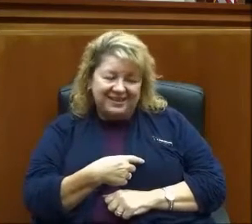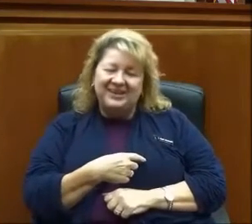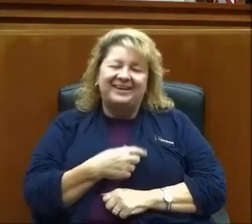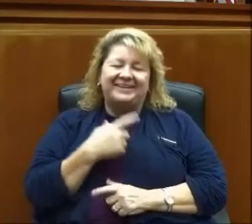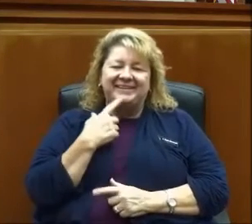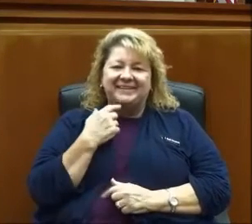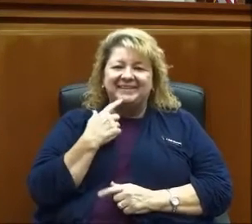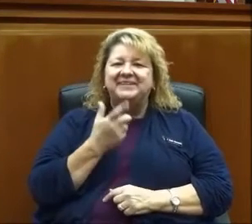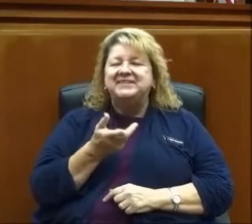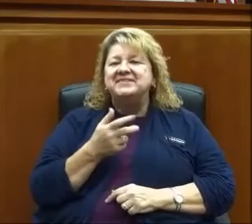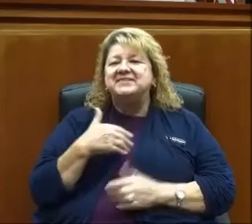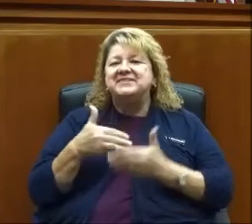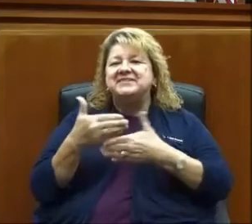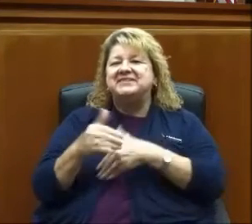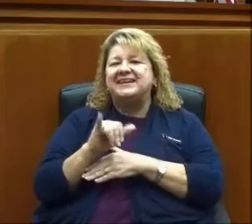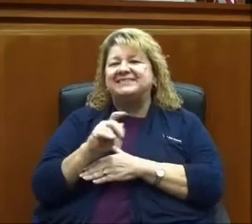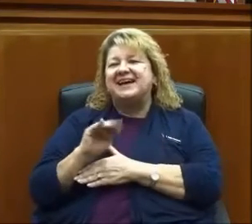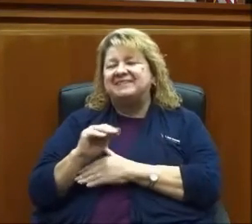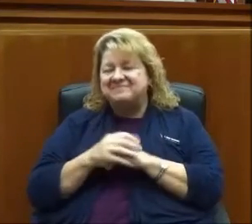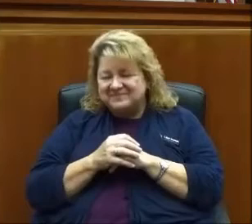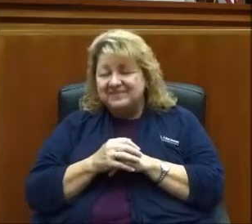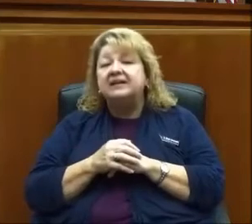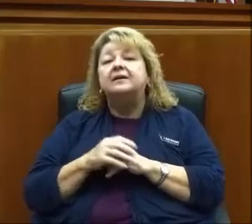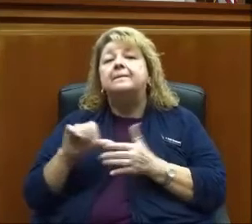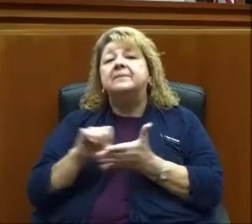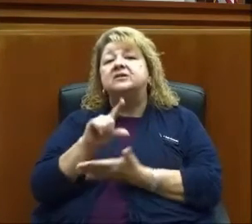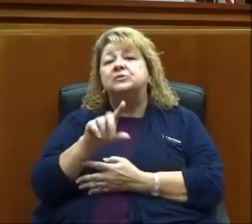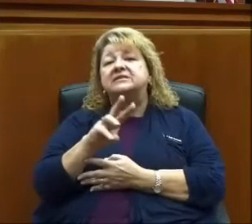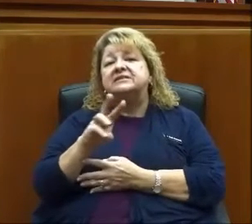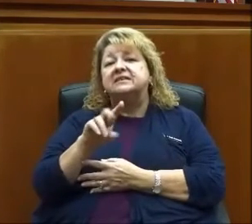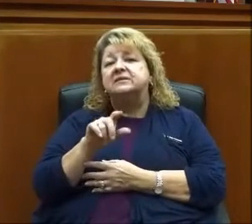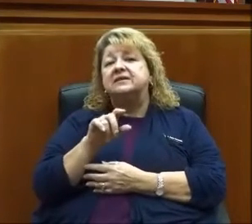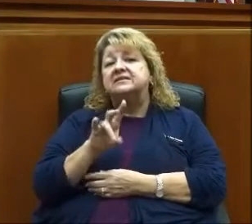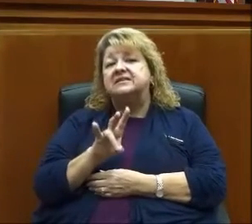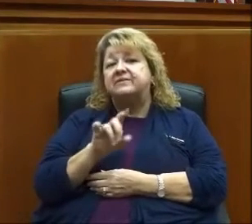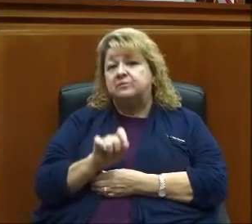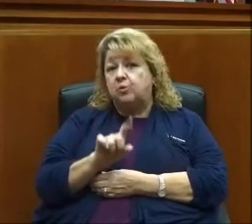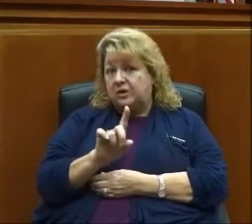item. On page 166, item 7.1,